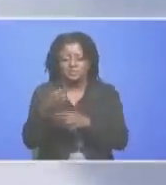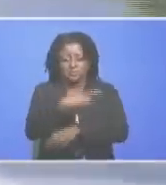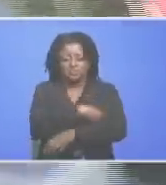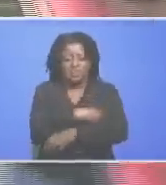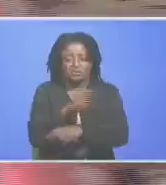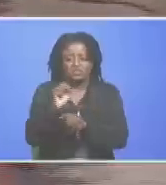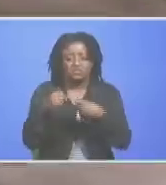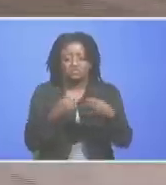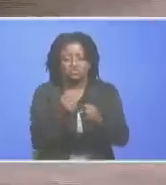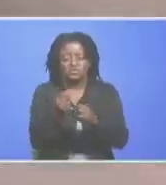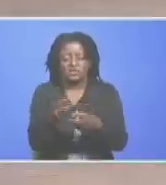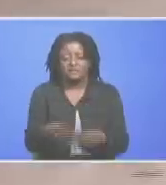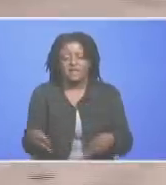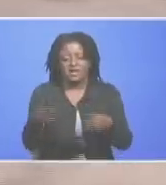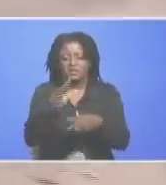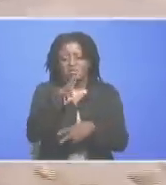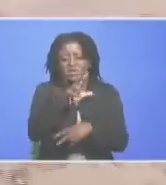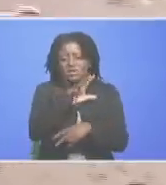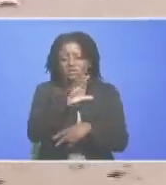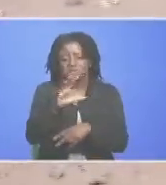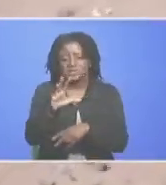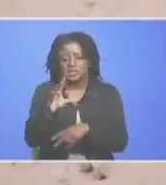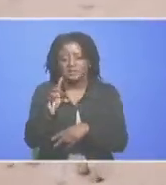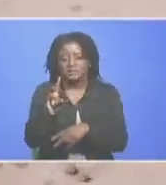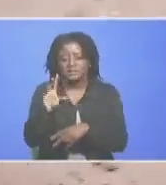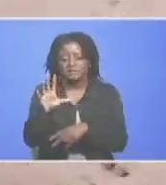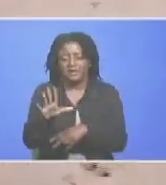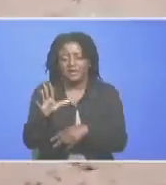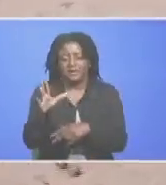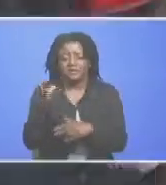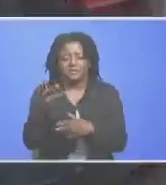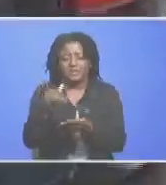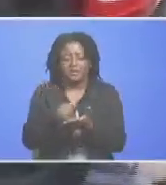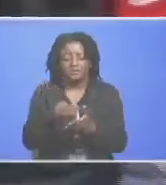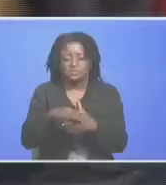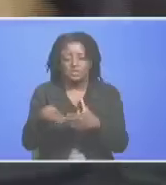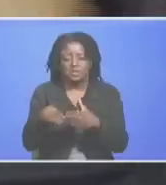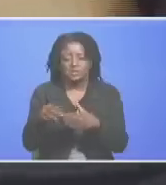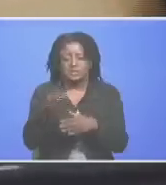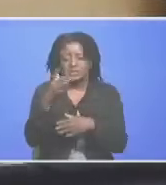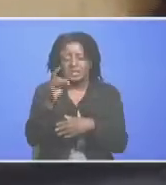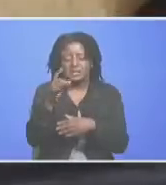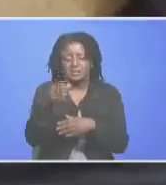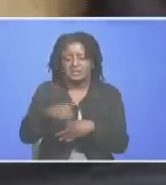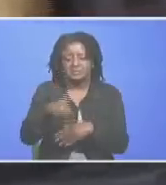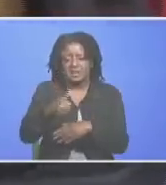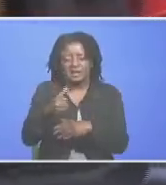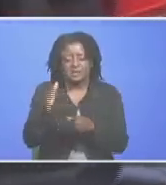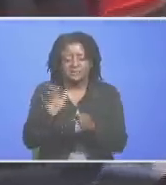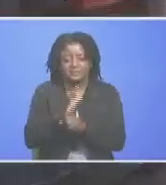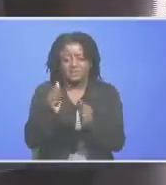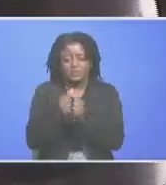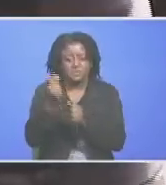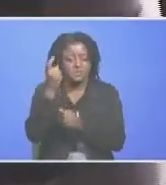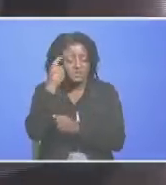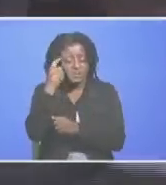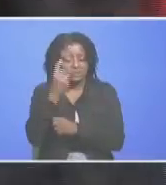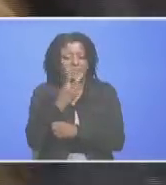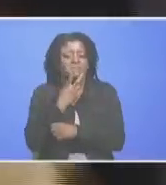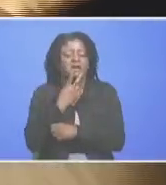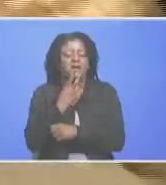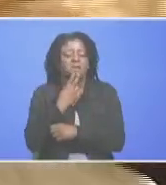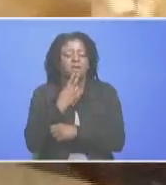$375,000. On searching the residence, 18 crocus bags filled with suspected marijuana was